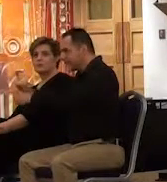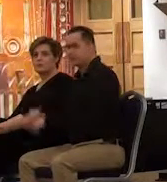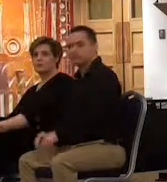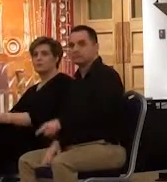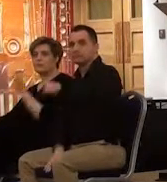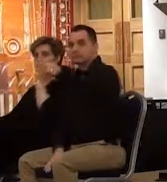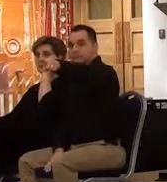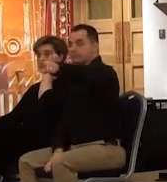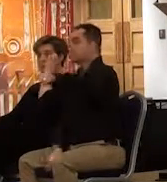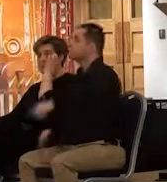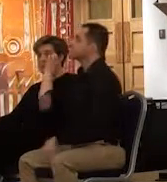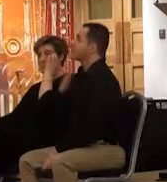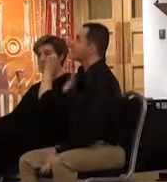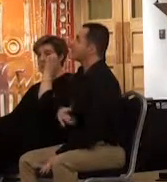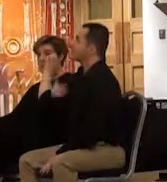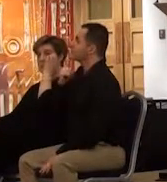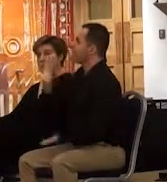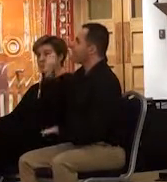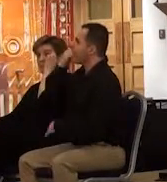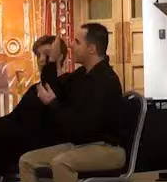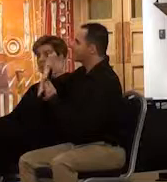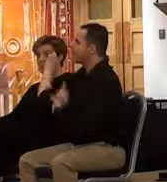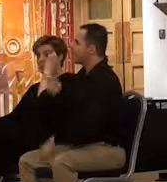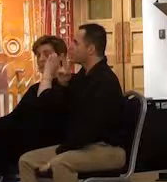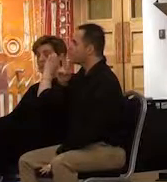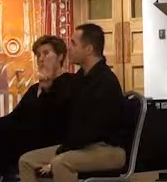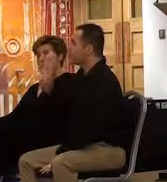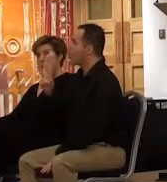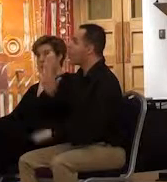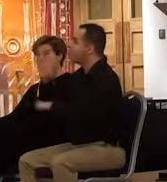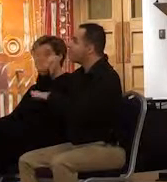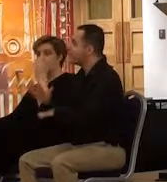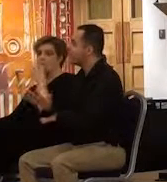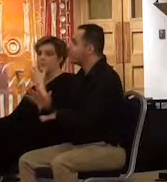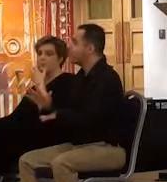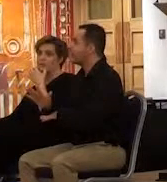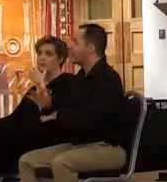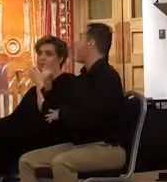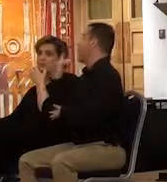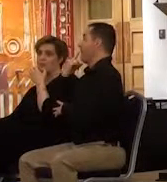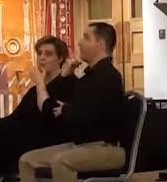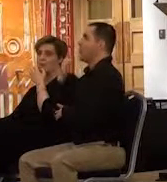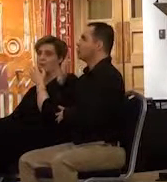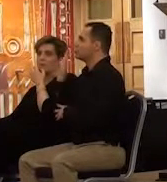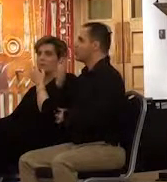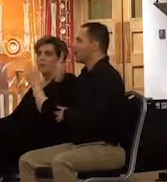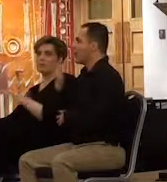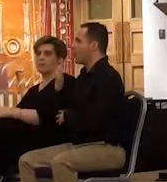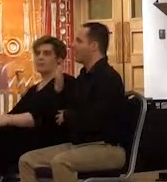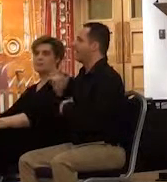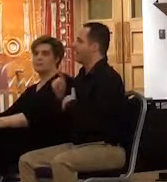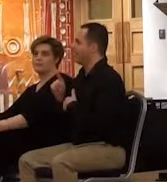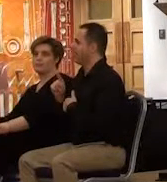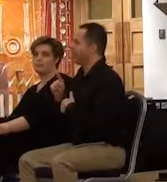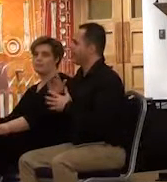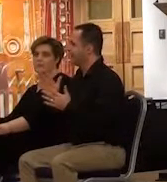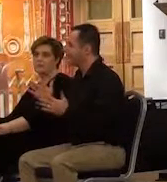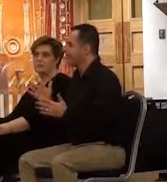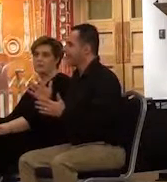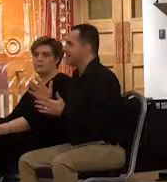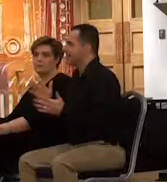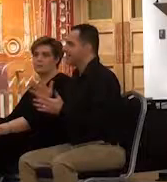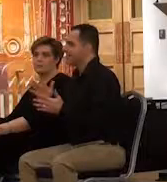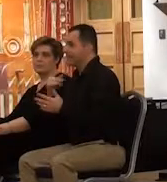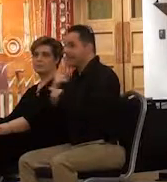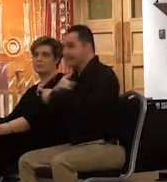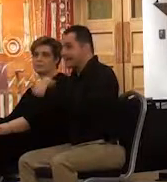wanted to say, last night we saw a wonderful film of Alison's school that Richard had done, and you perhaps should say where people can get